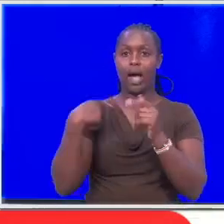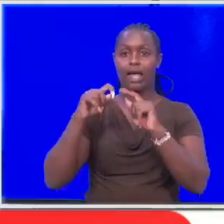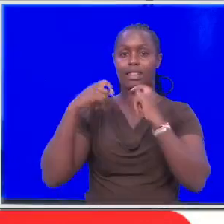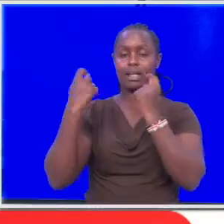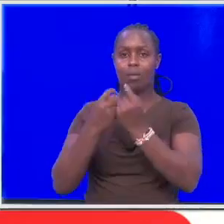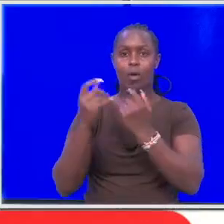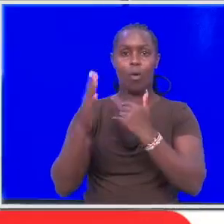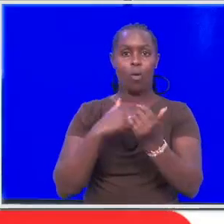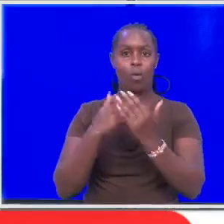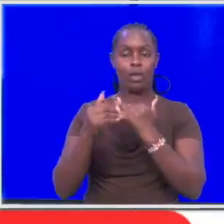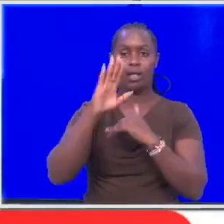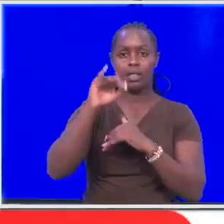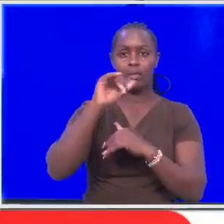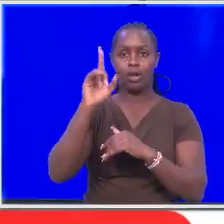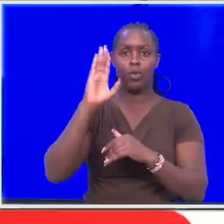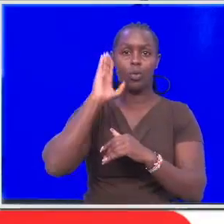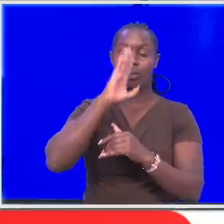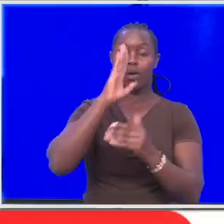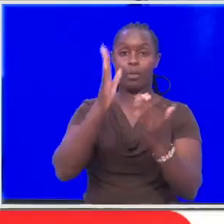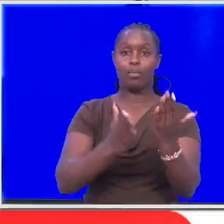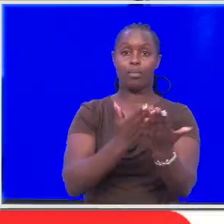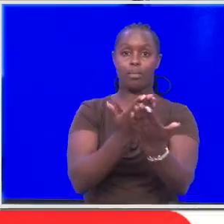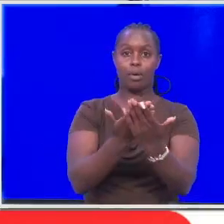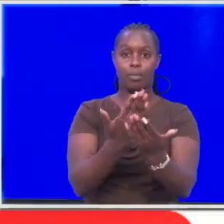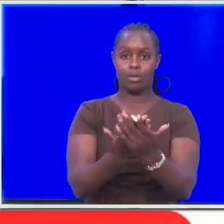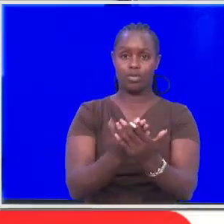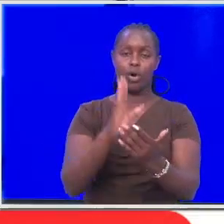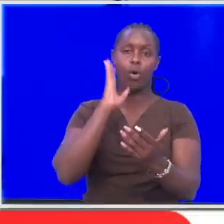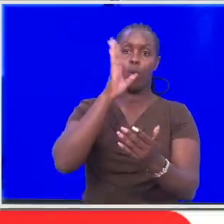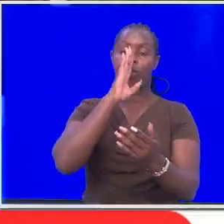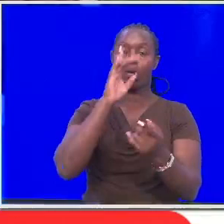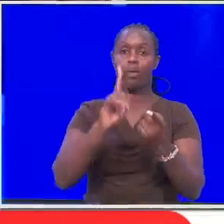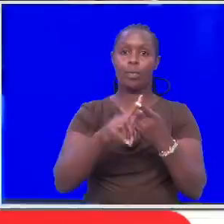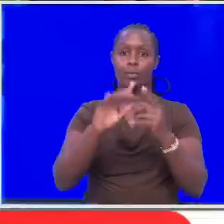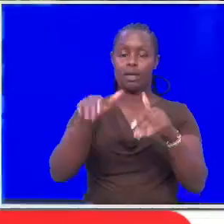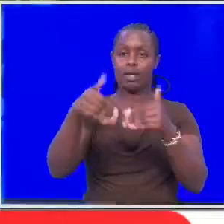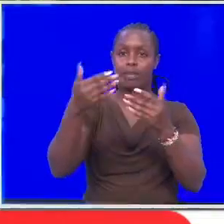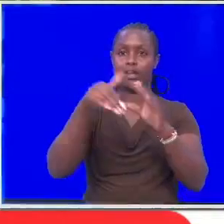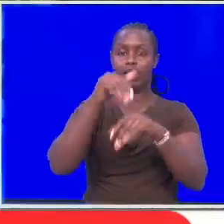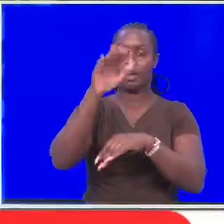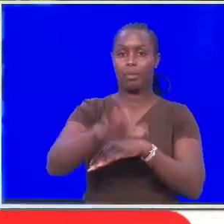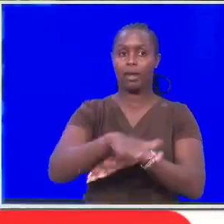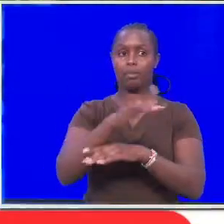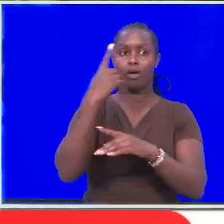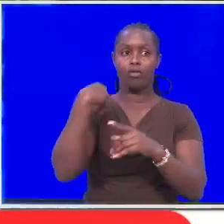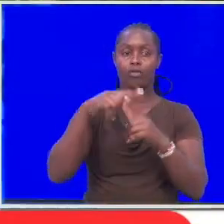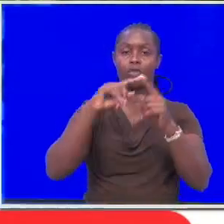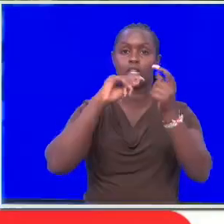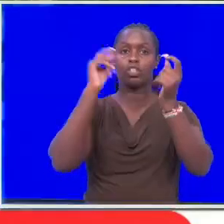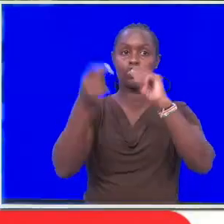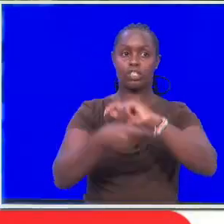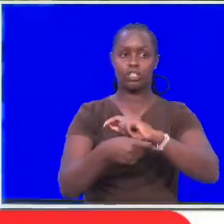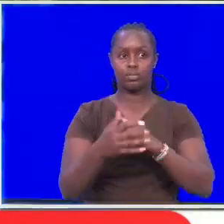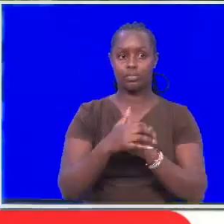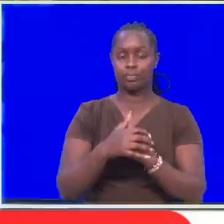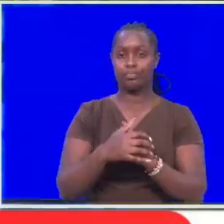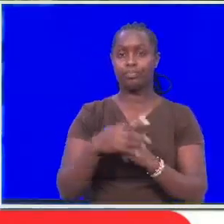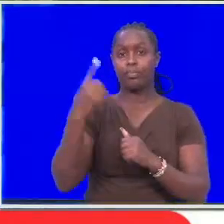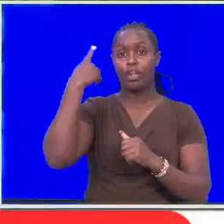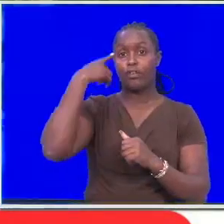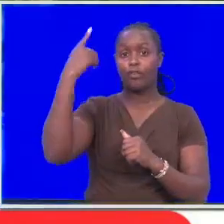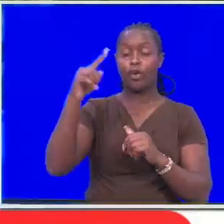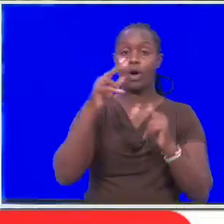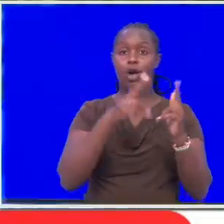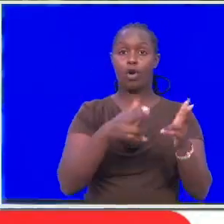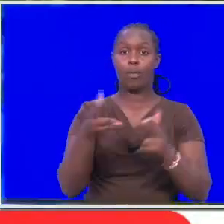proposed will be executed in Parliament to effect the agreed changes. So for the bigger picture and for the common mwananchi, it is a